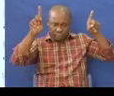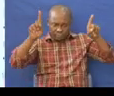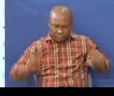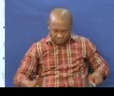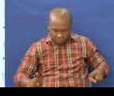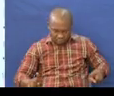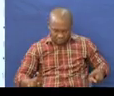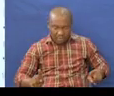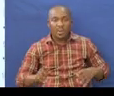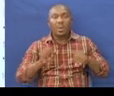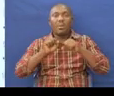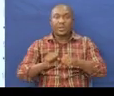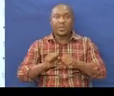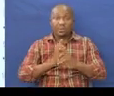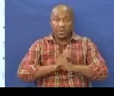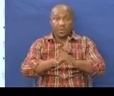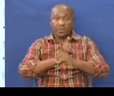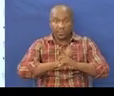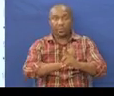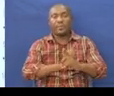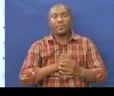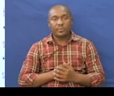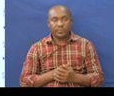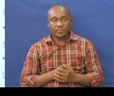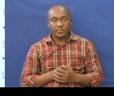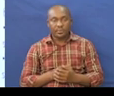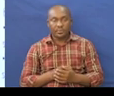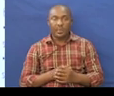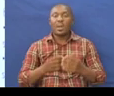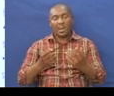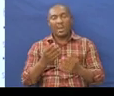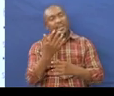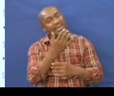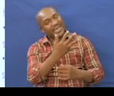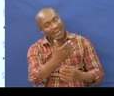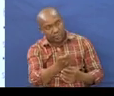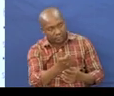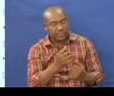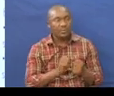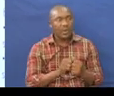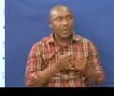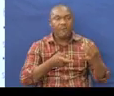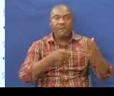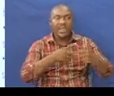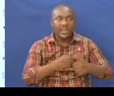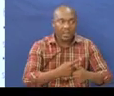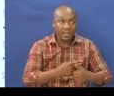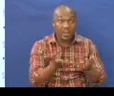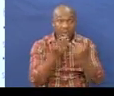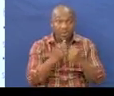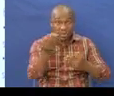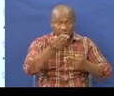considered. The relationship between the type of data you want to correct and the time frame you've put forward, you also have